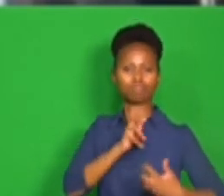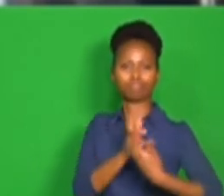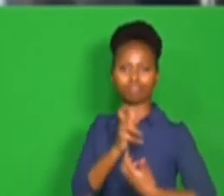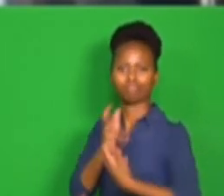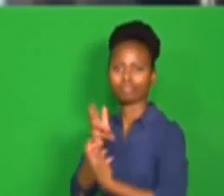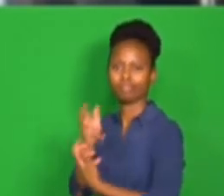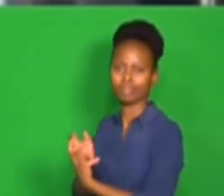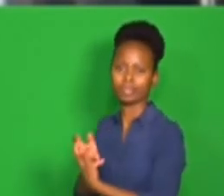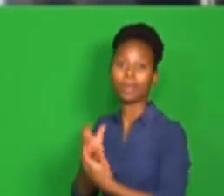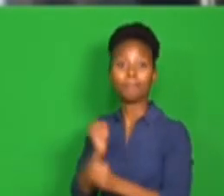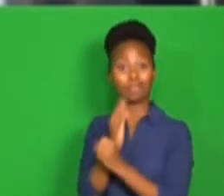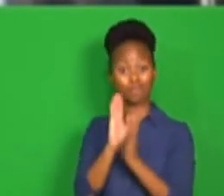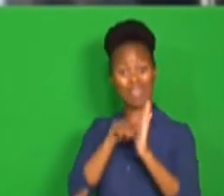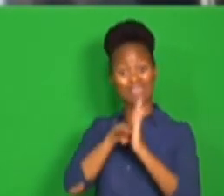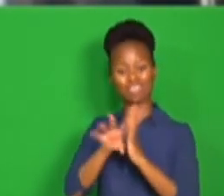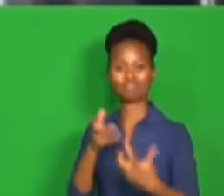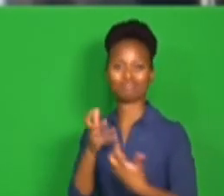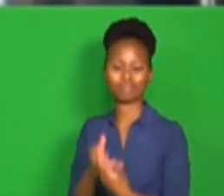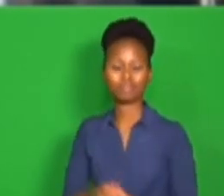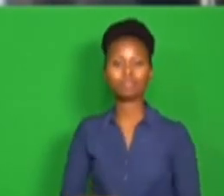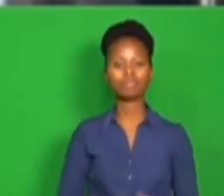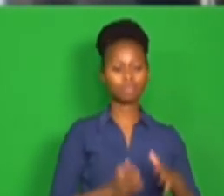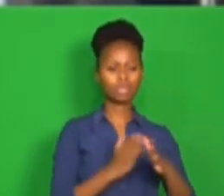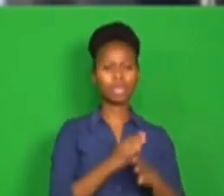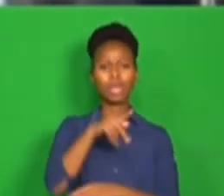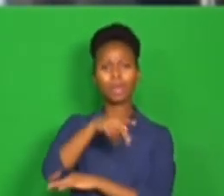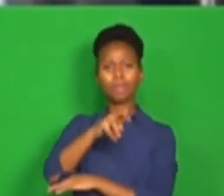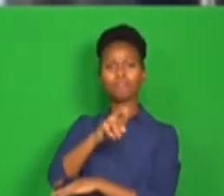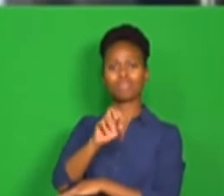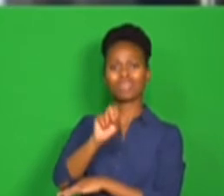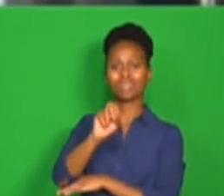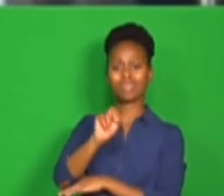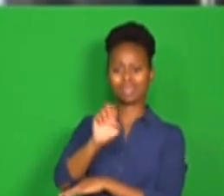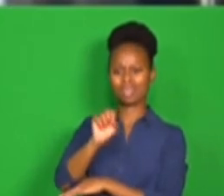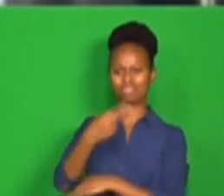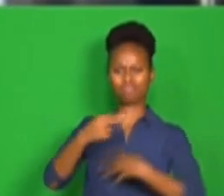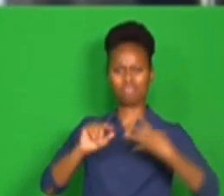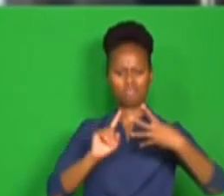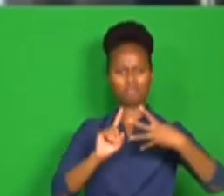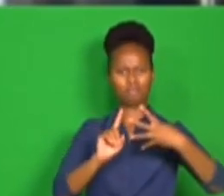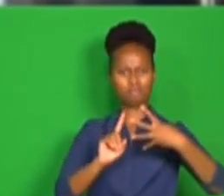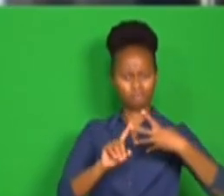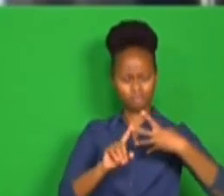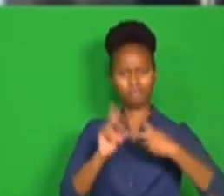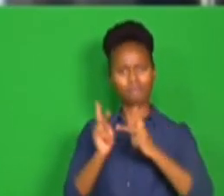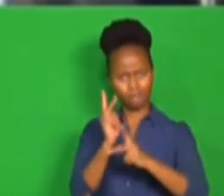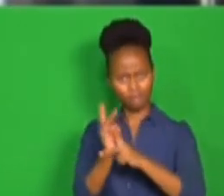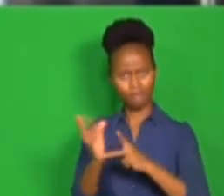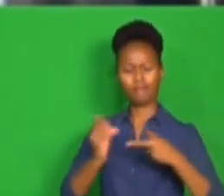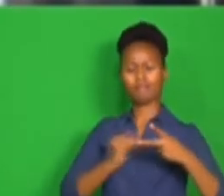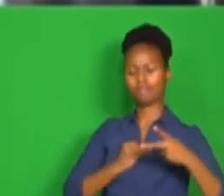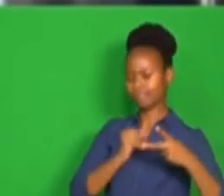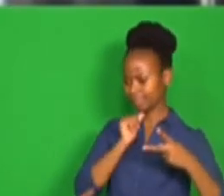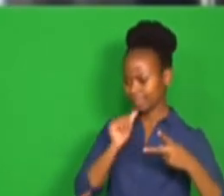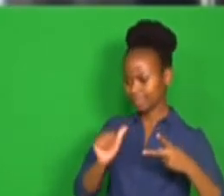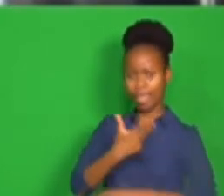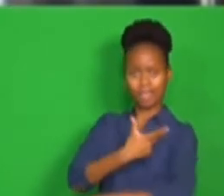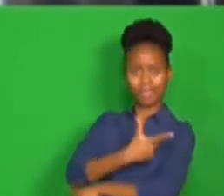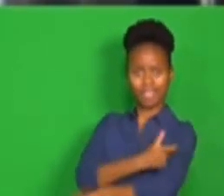inflation. Prinesha, you also asked the question about whether we had factored in the vaccine